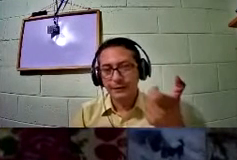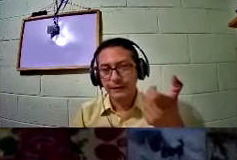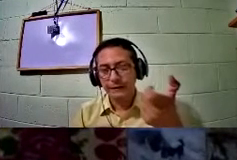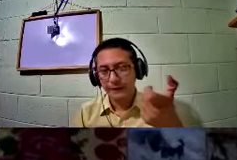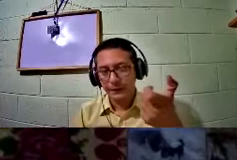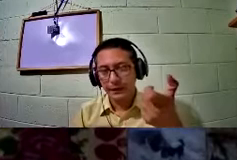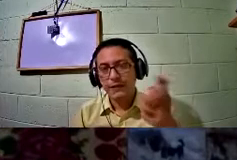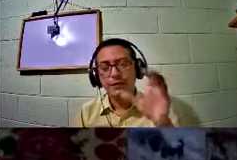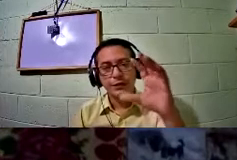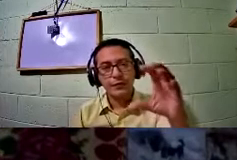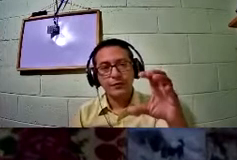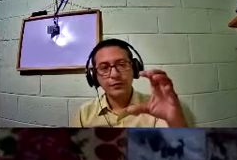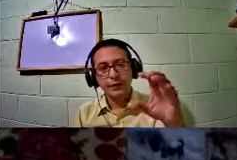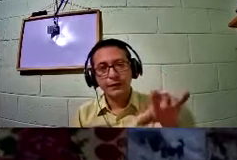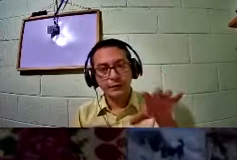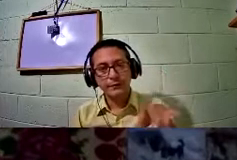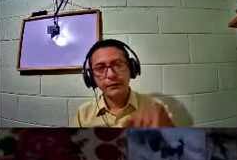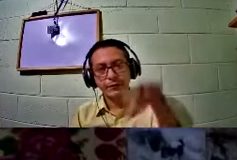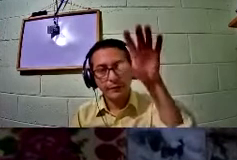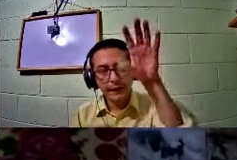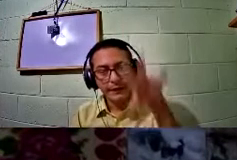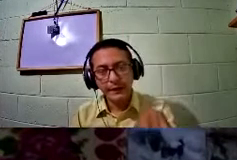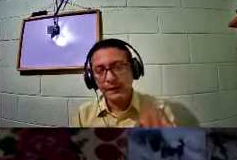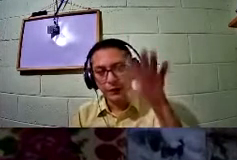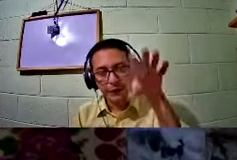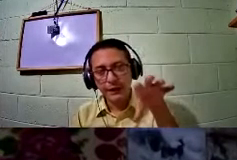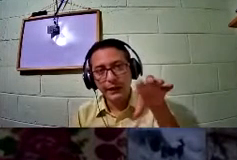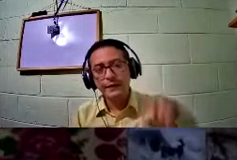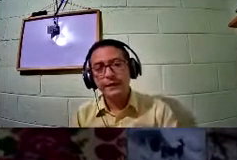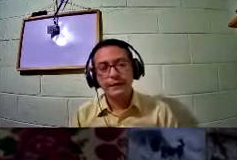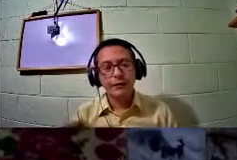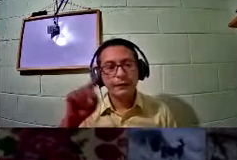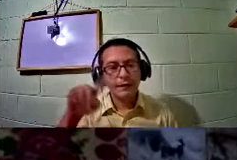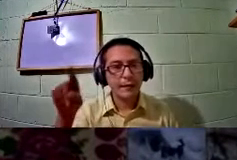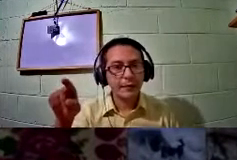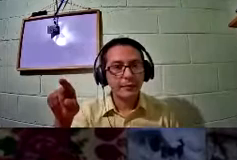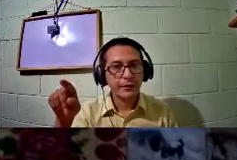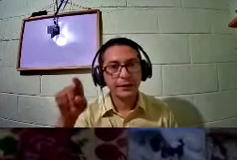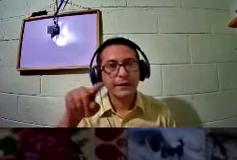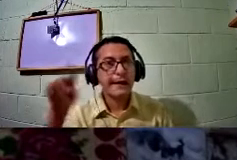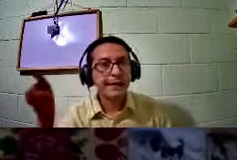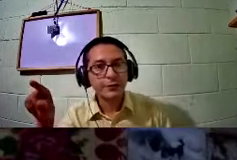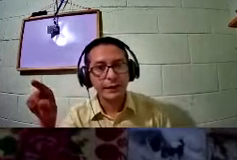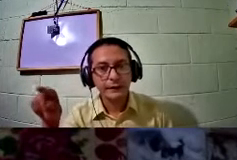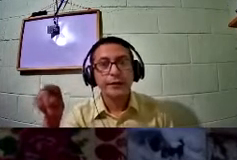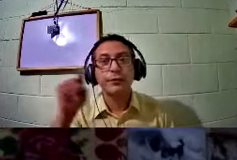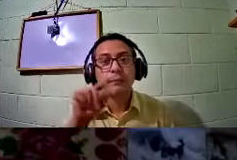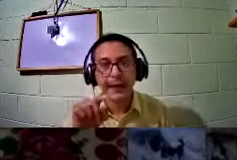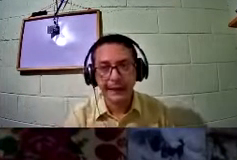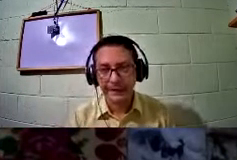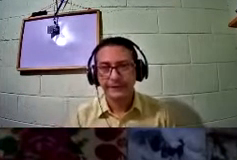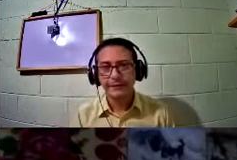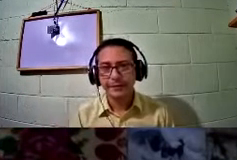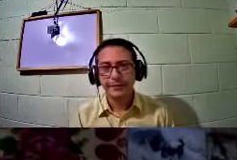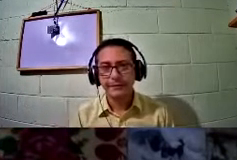answer. Okay? Si usted abre su correo en ese momento y mira ahí y lo tiene en inglés, no le va a decir para responder, no le dice answer, le dice